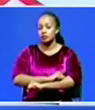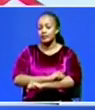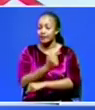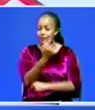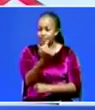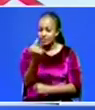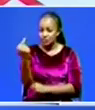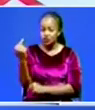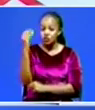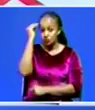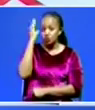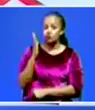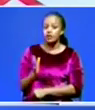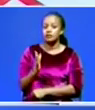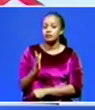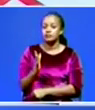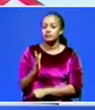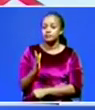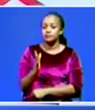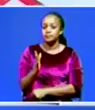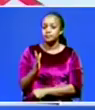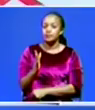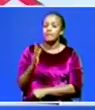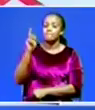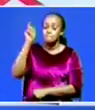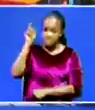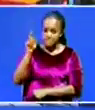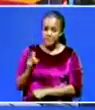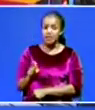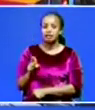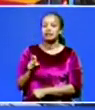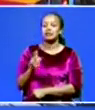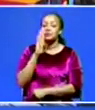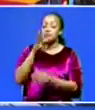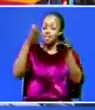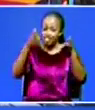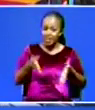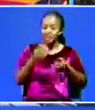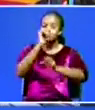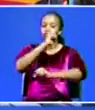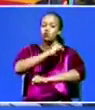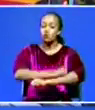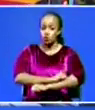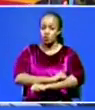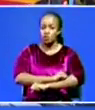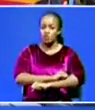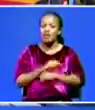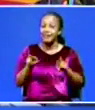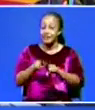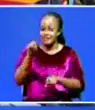child shall be given unfettered access to school as required by